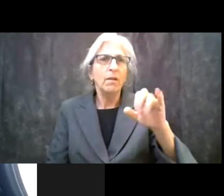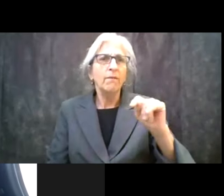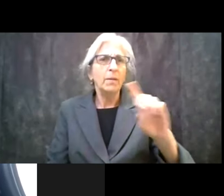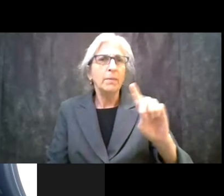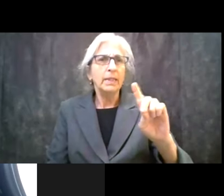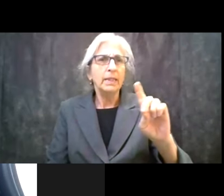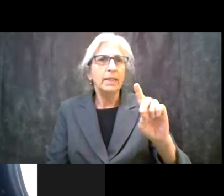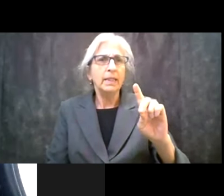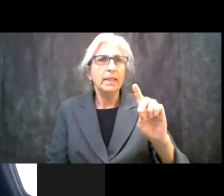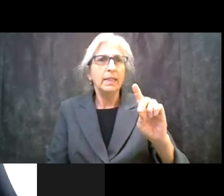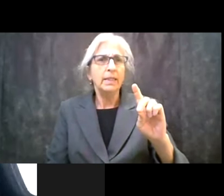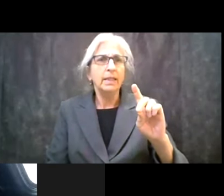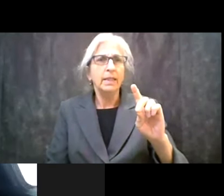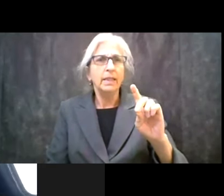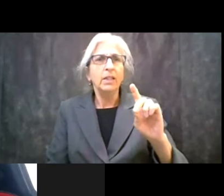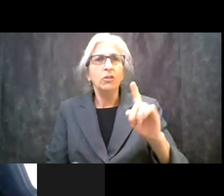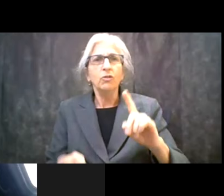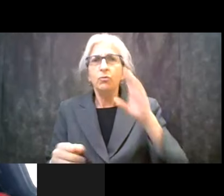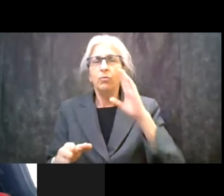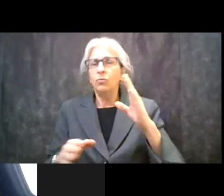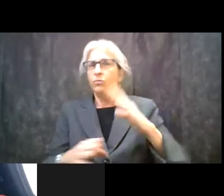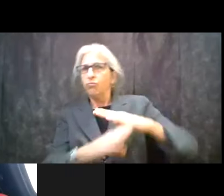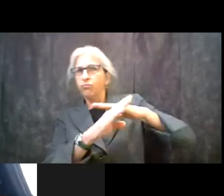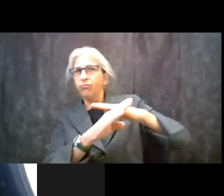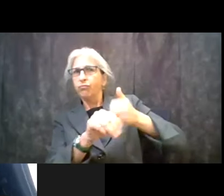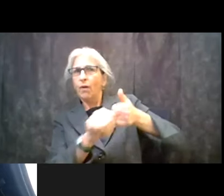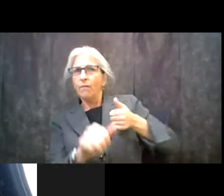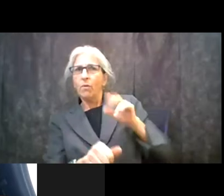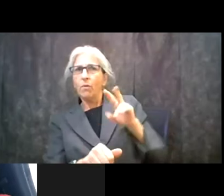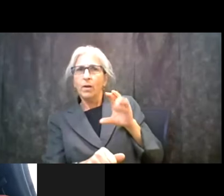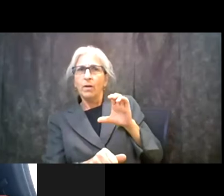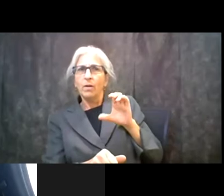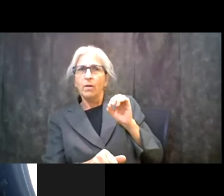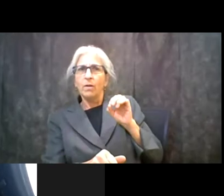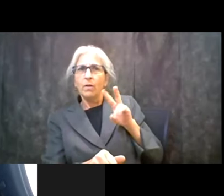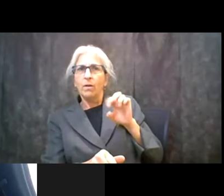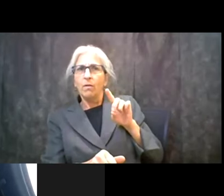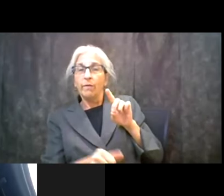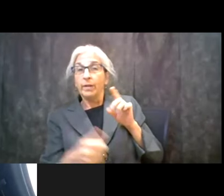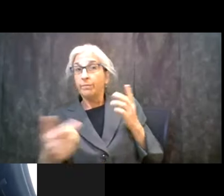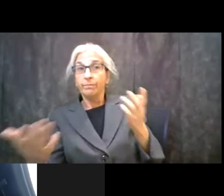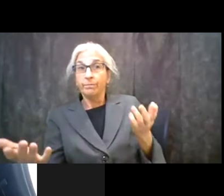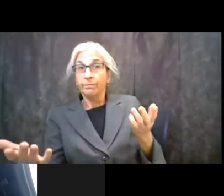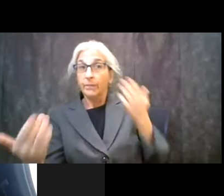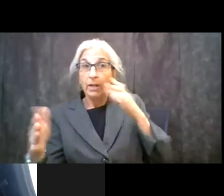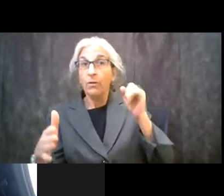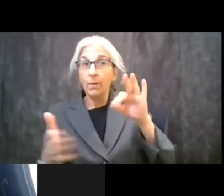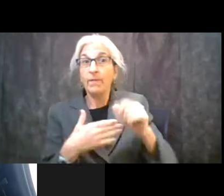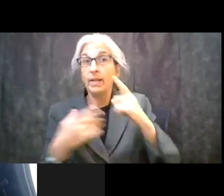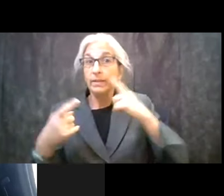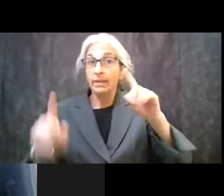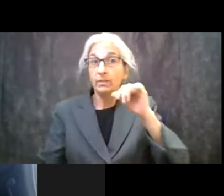of, preventing a bad COVID infection or whatnot. It's still unclear if that works or not, but